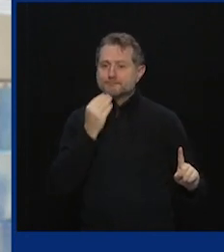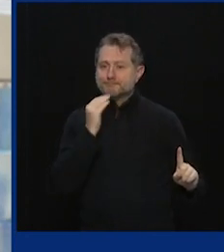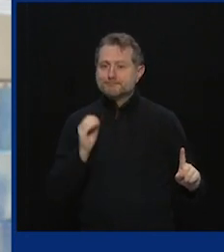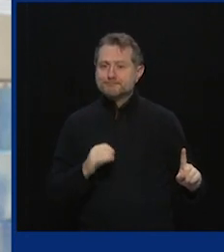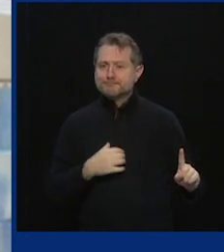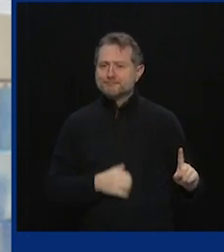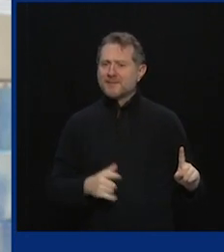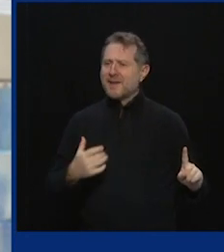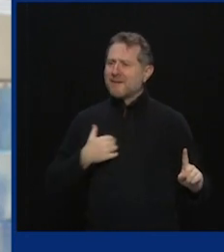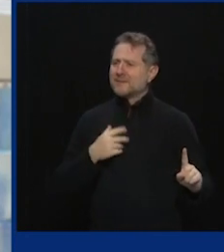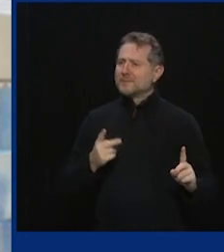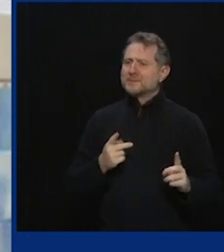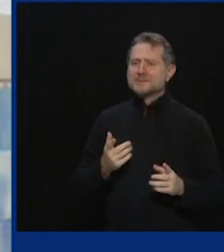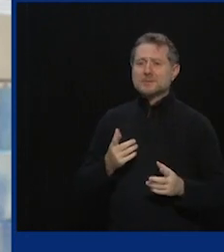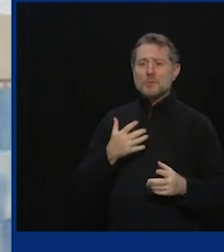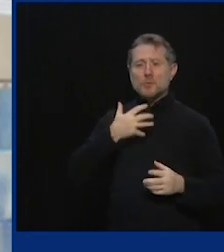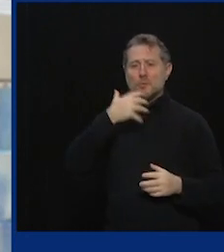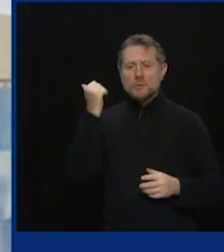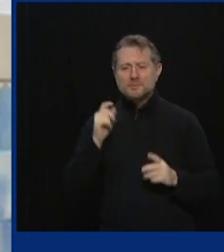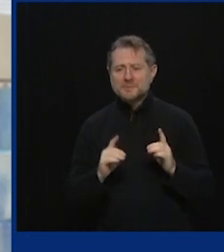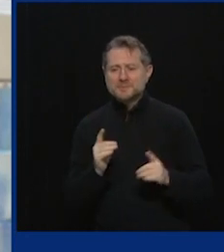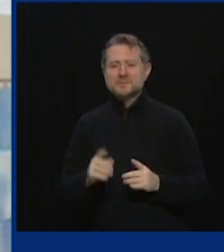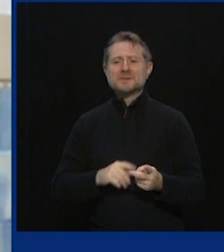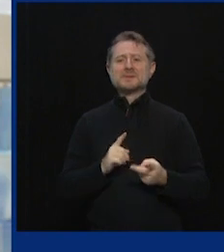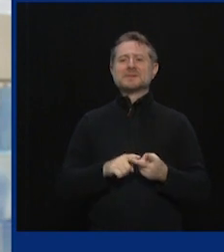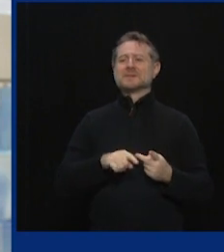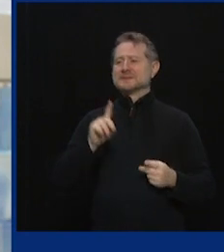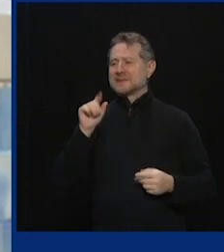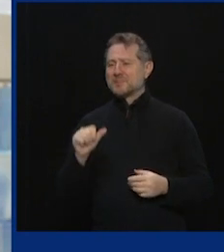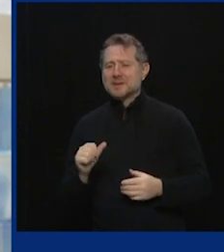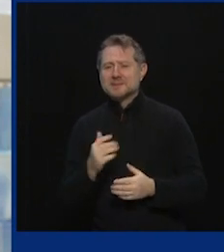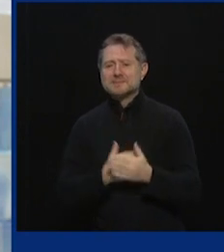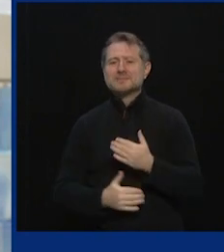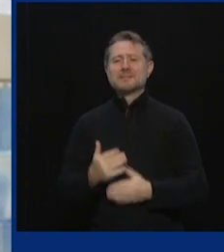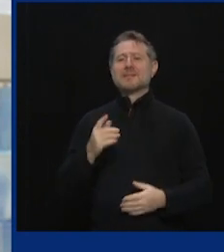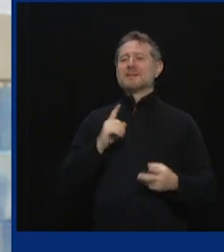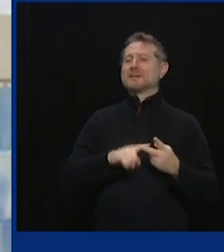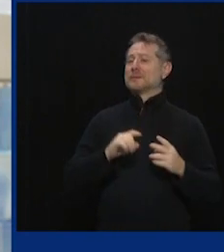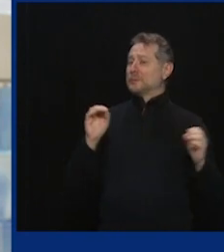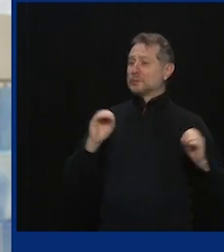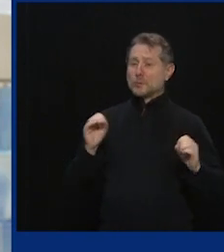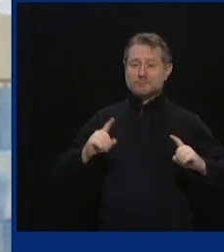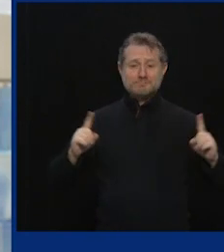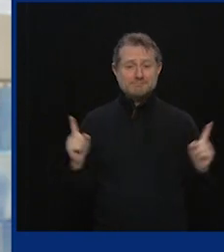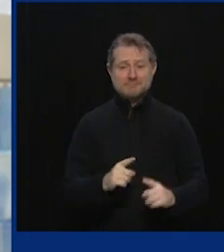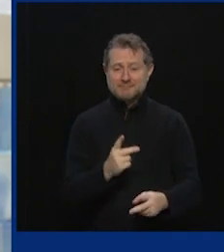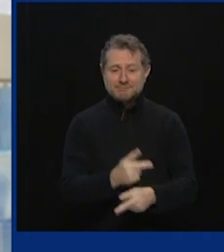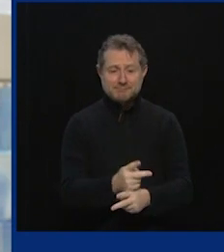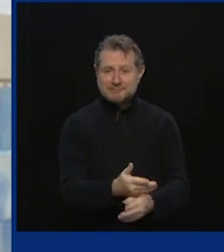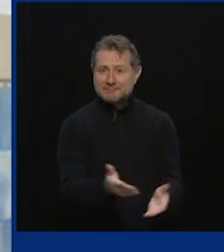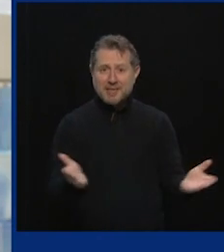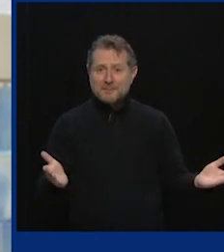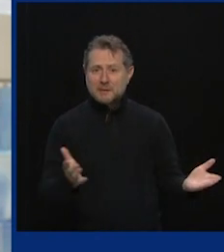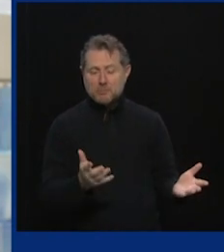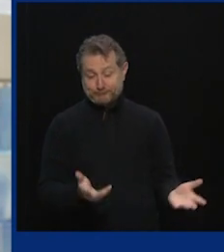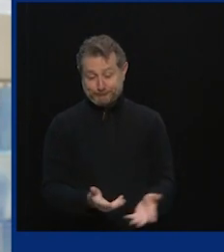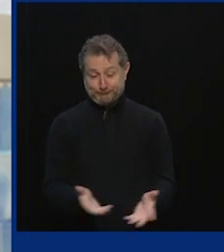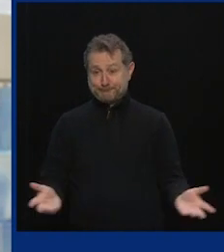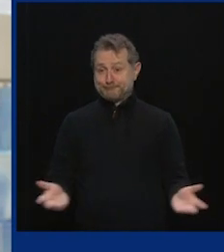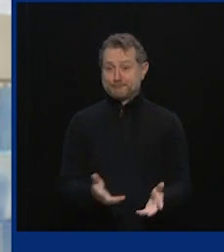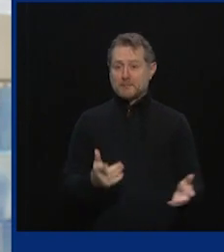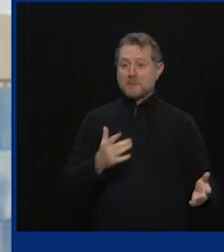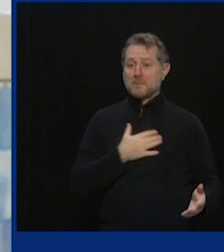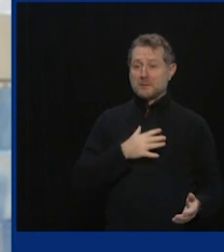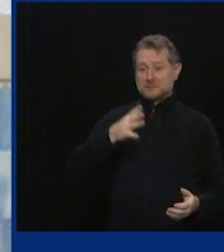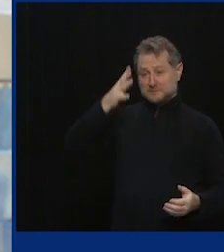are elderly and disabled, and when someone can't come in and take care of them every day, my father is taken care of by people. If the aide calls in sick, I'm not sure